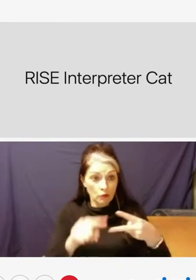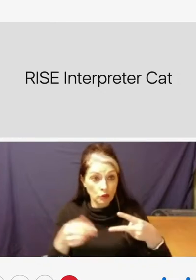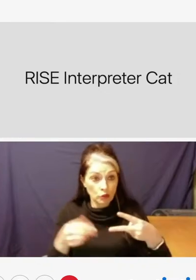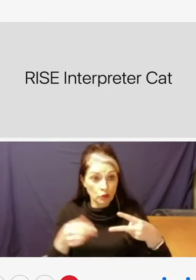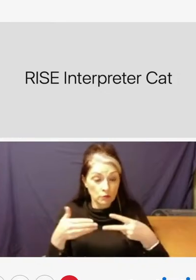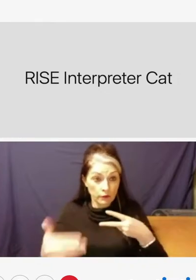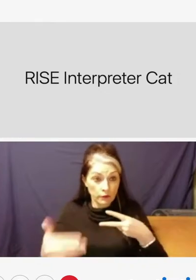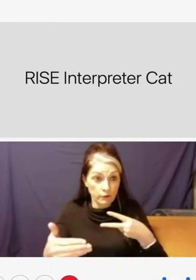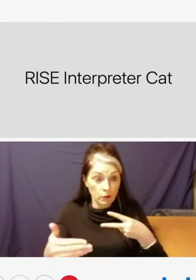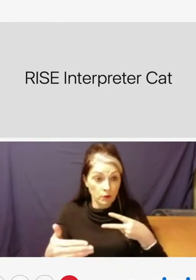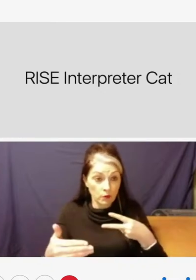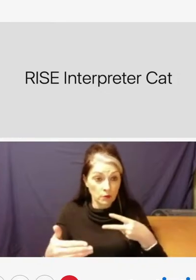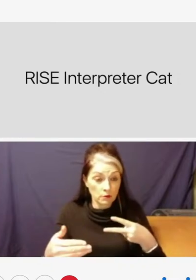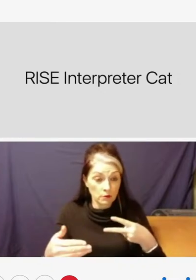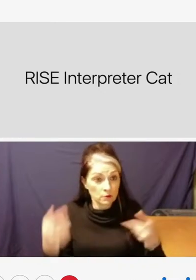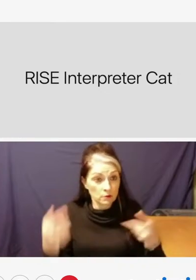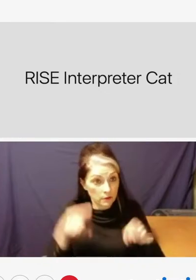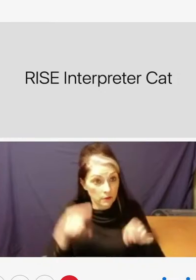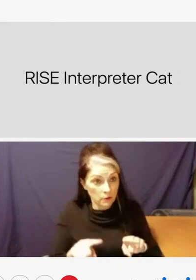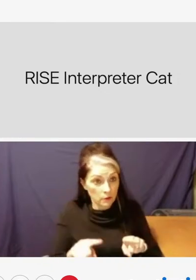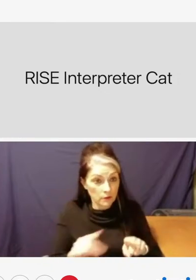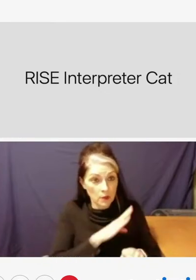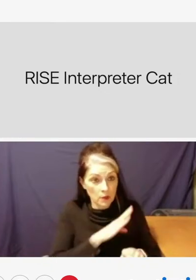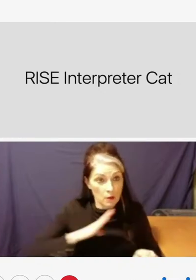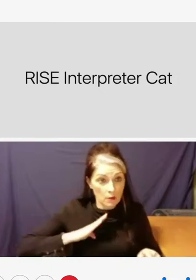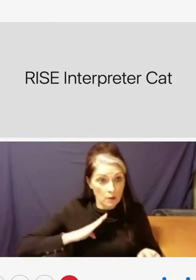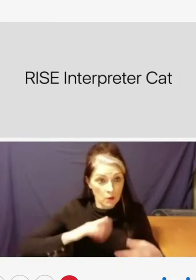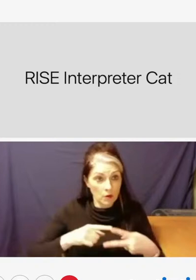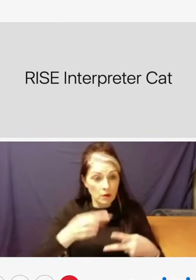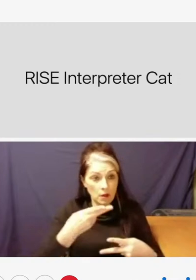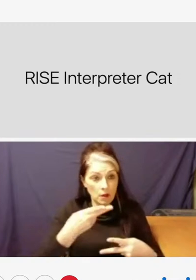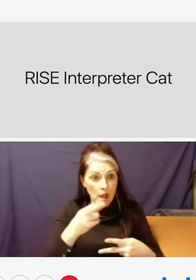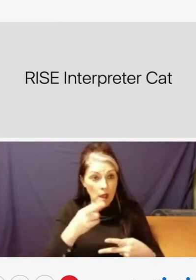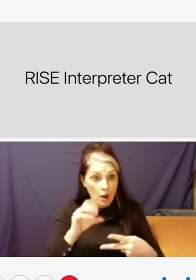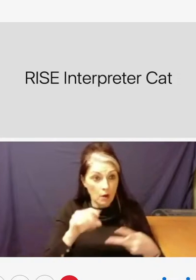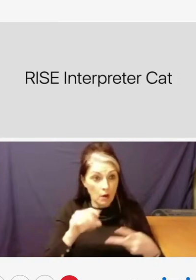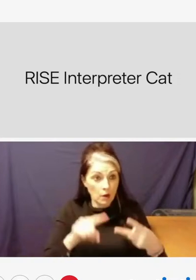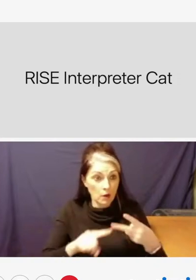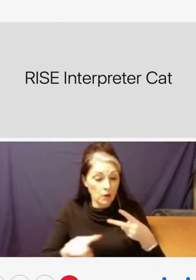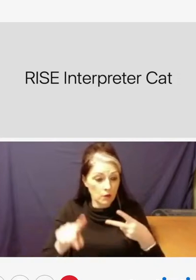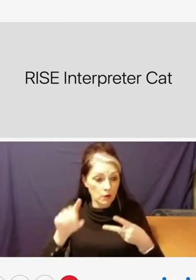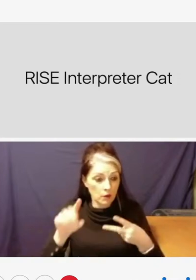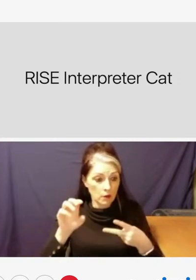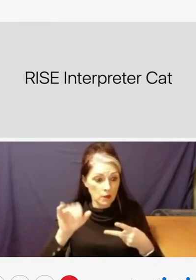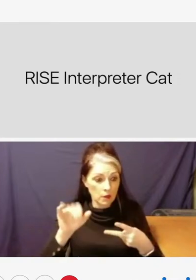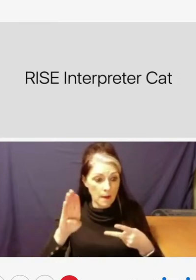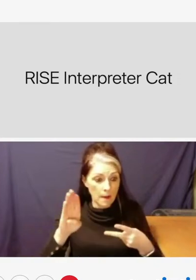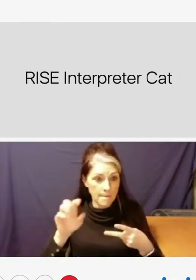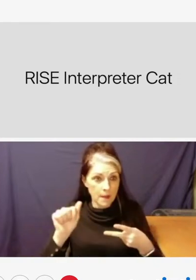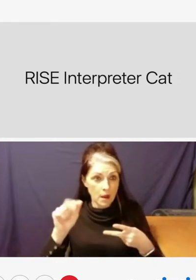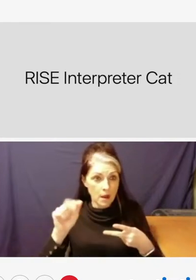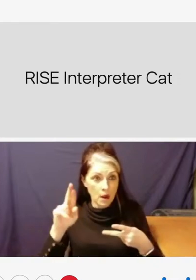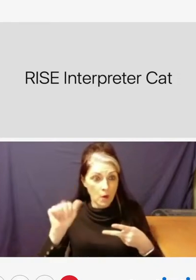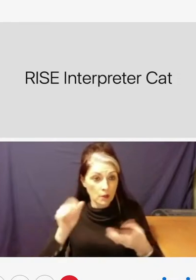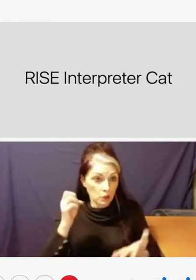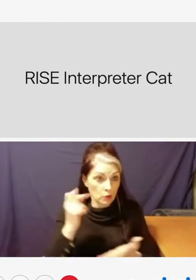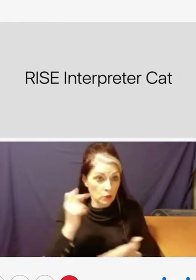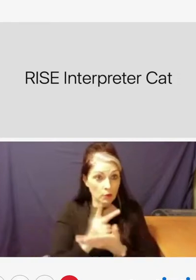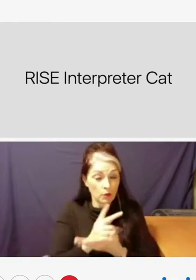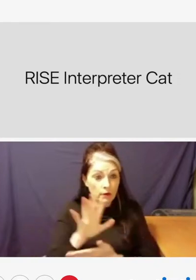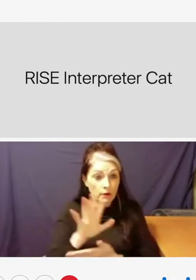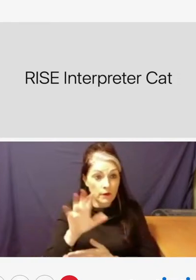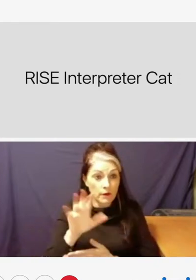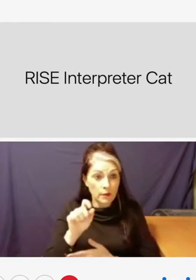member Harrow and second by board member Ibara to approve 5.14 and